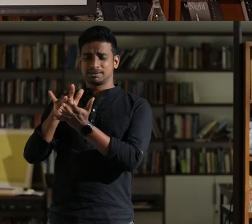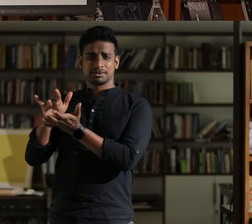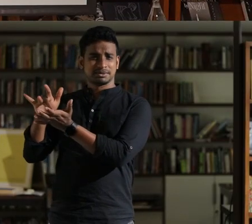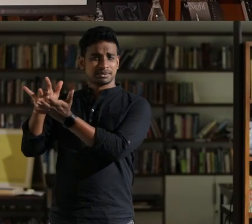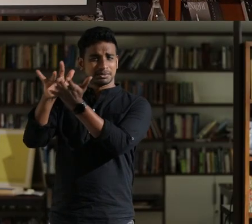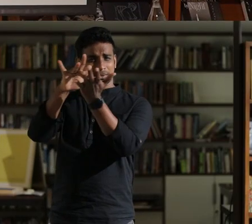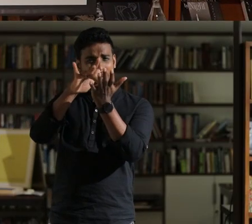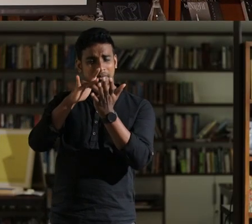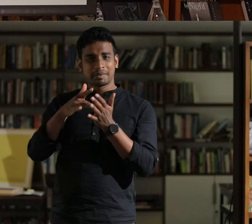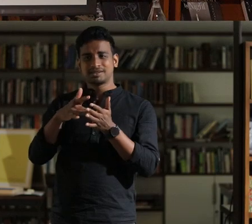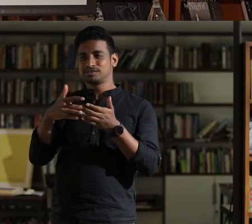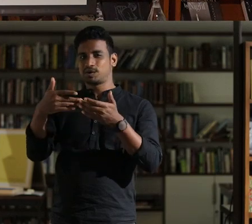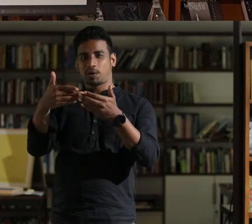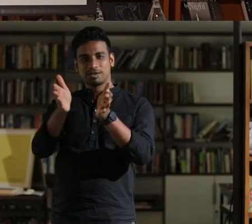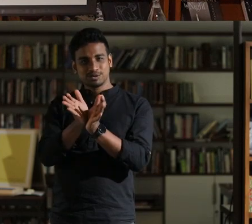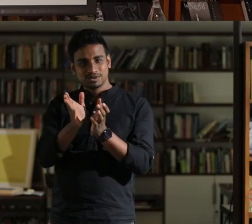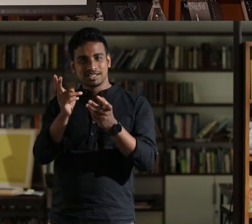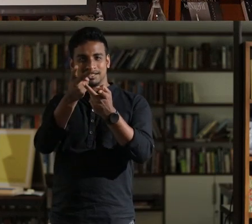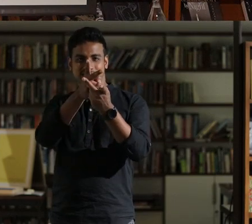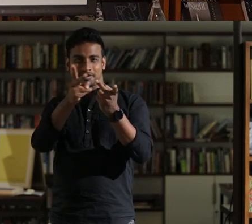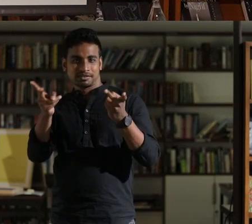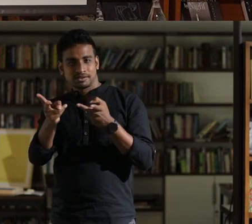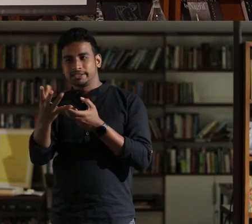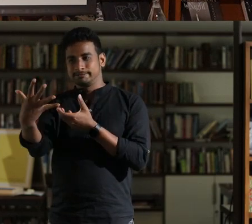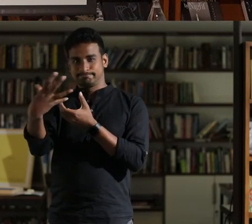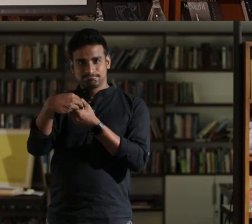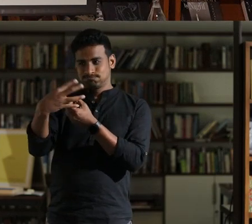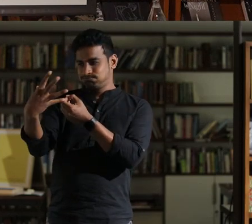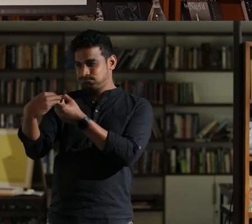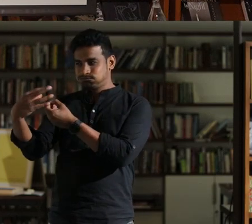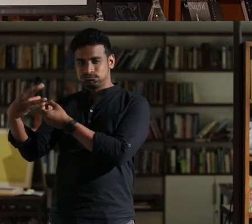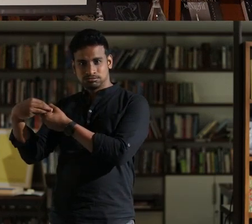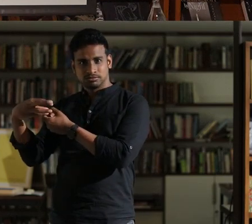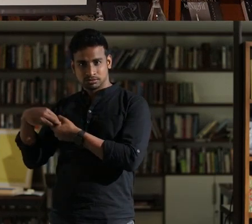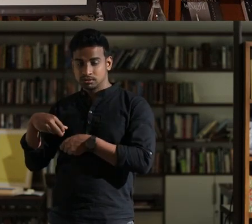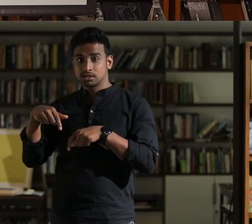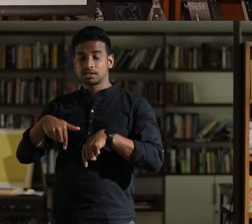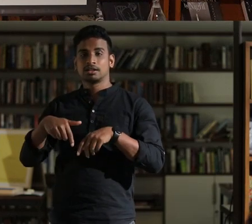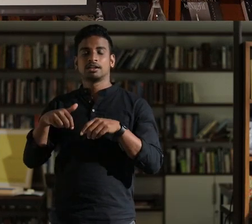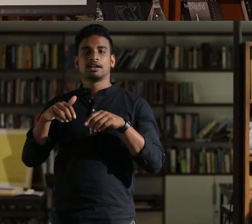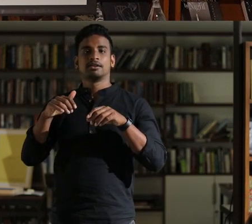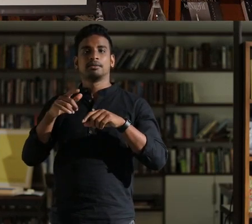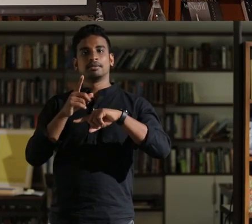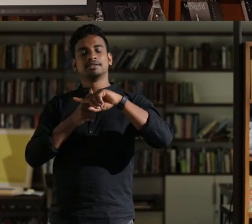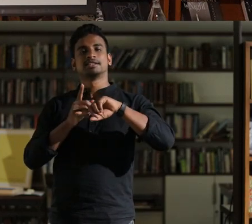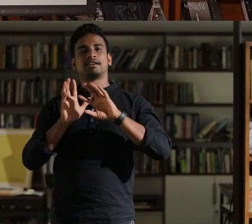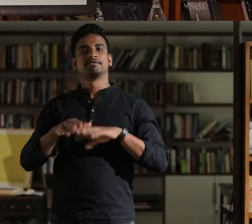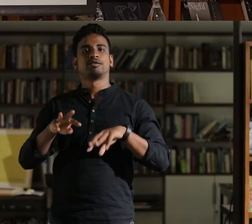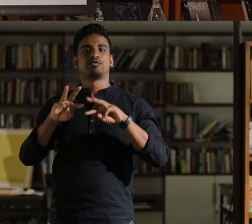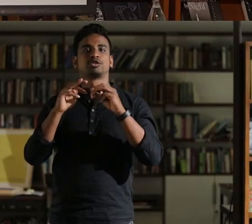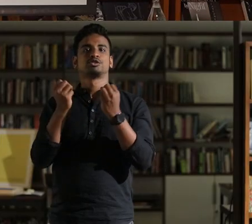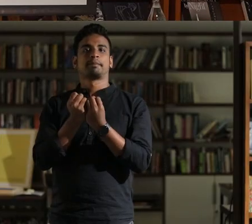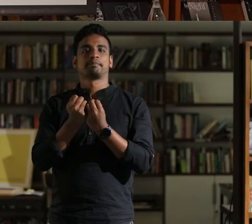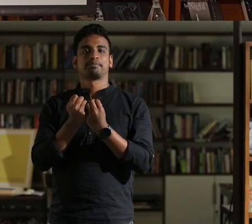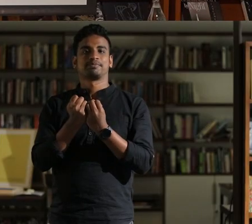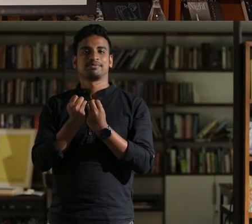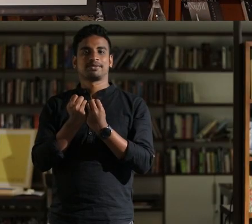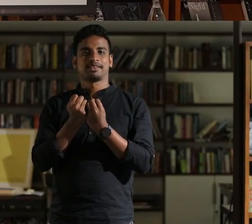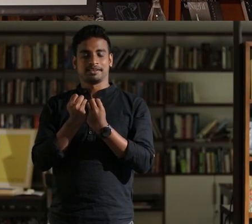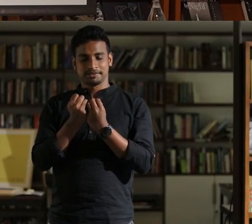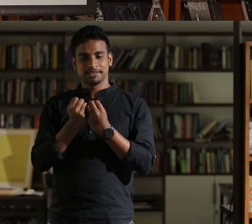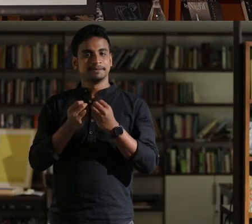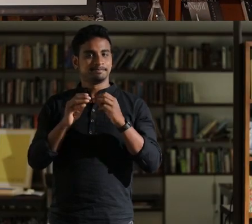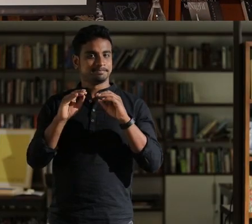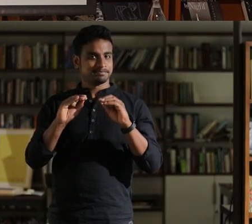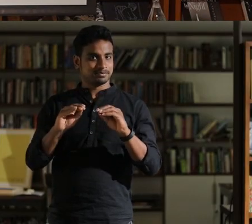go to, or communities we want to meet, will be coming to the conference. We are having a workshop for people who are the equivalent of the